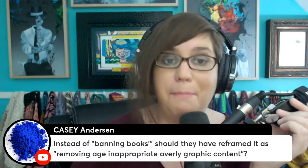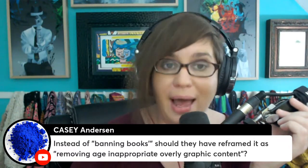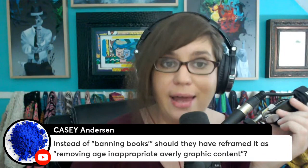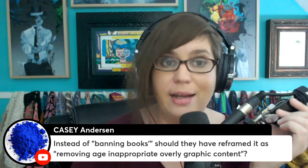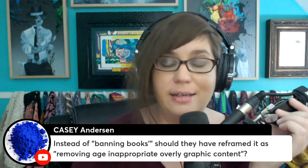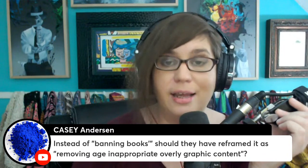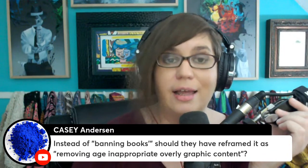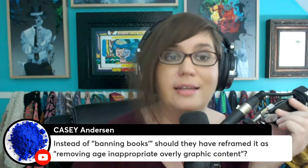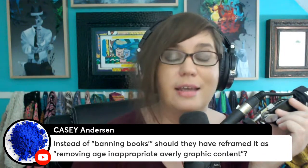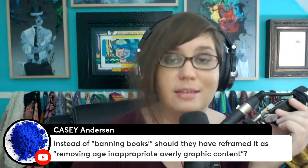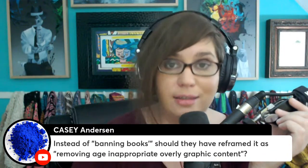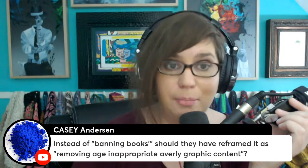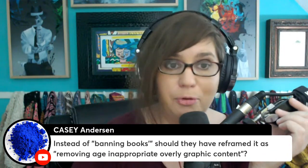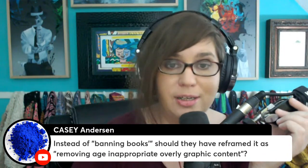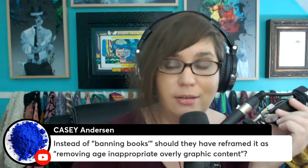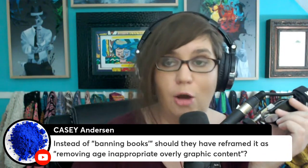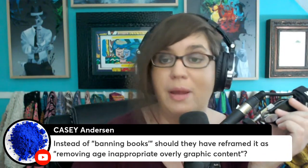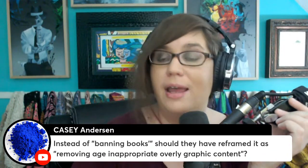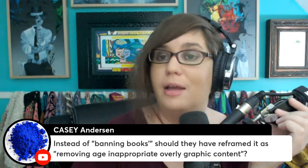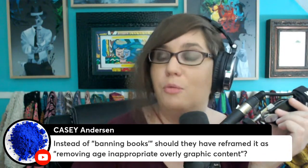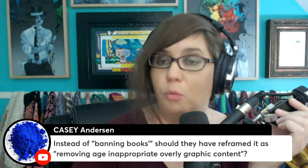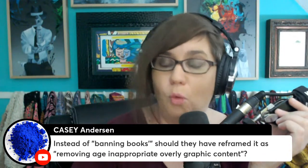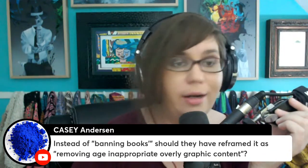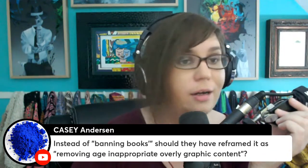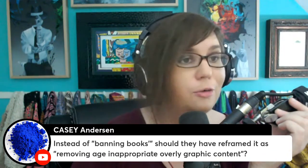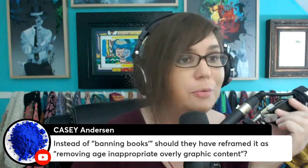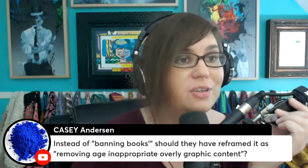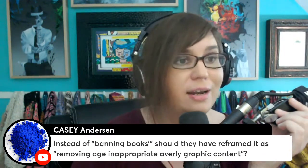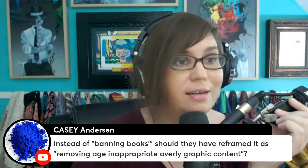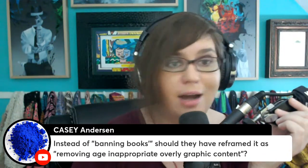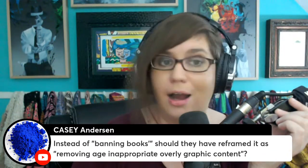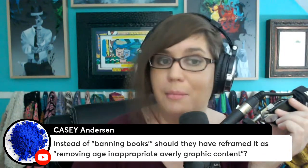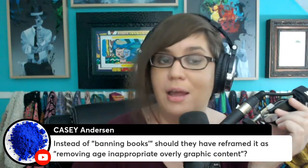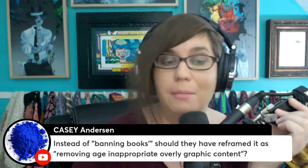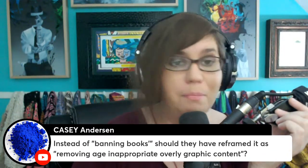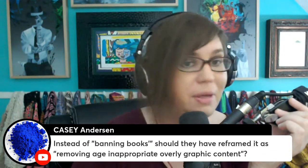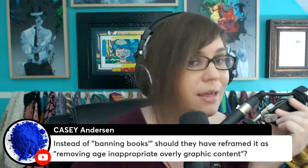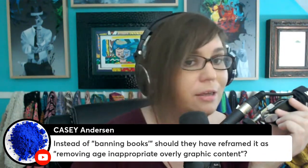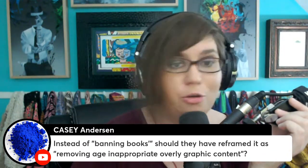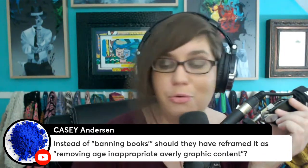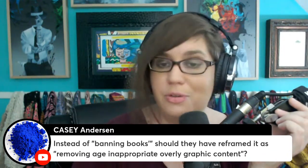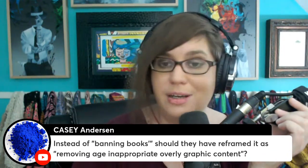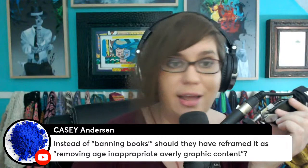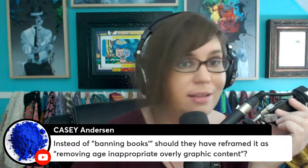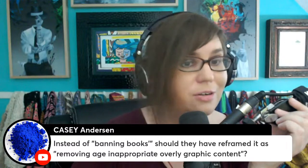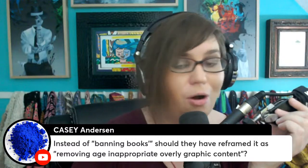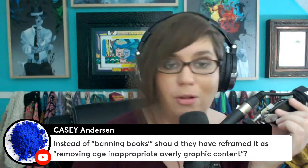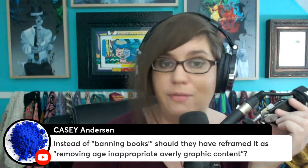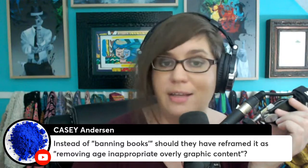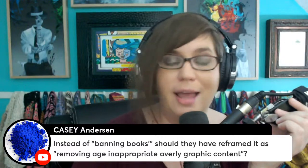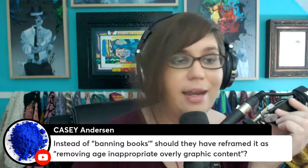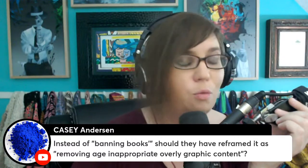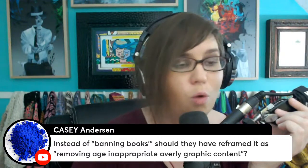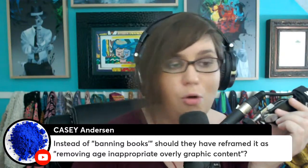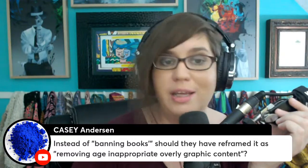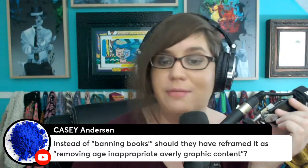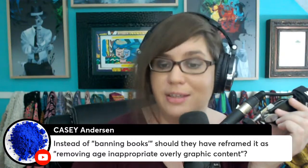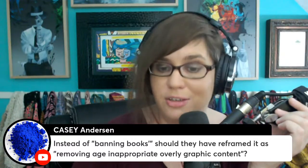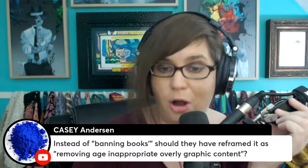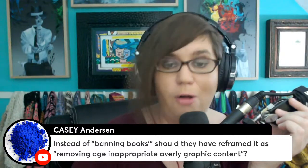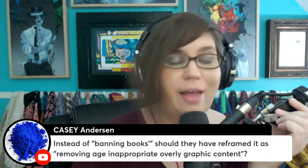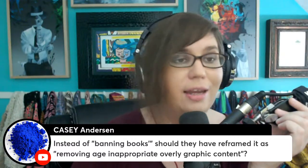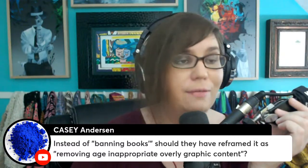is a bad idea. It is a slippery slope. It will 100% of the time be used against all of us, and it won't